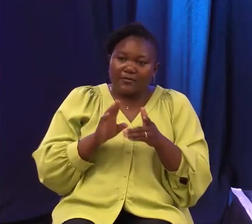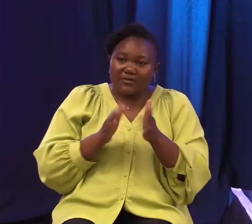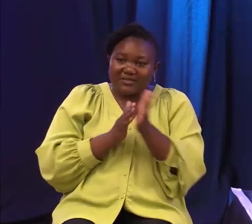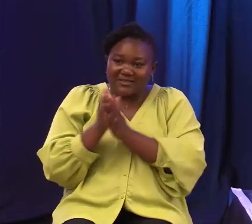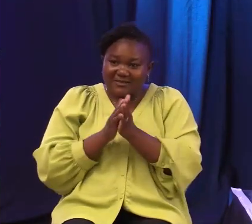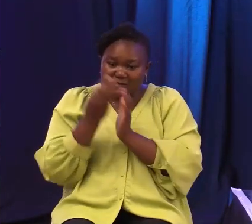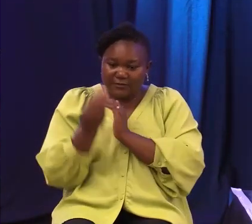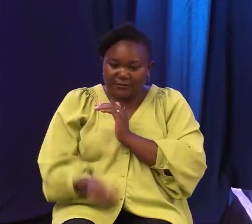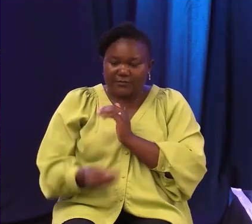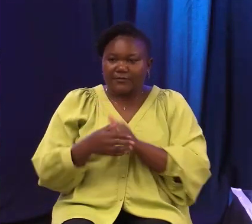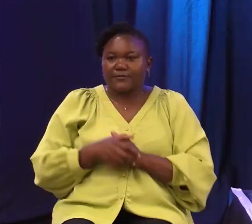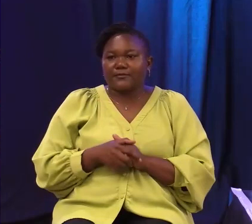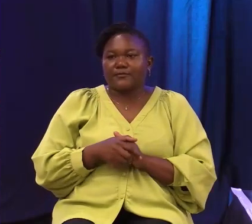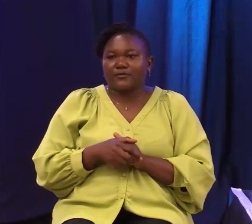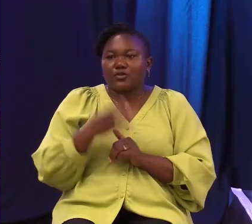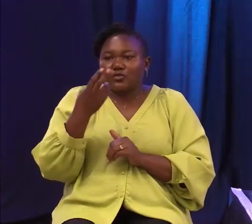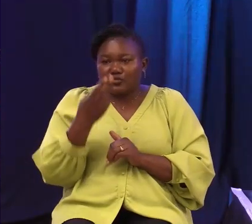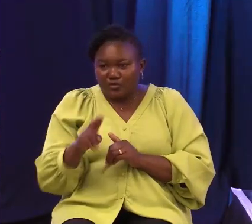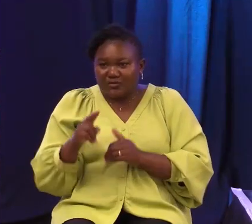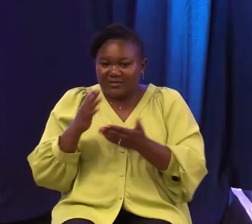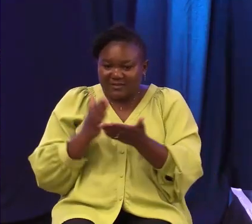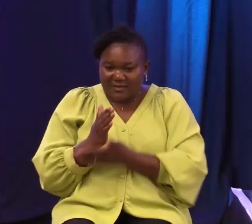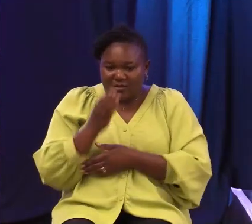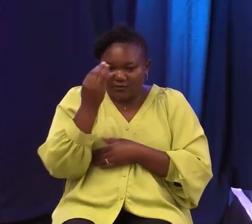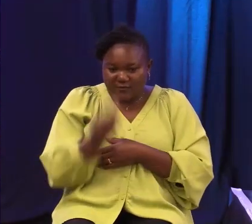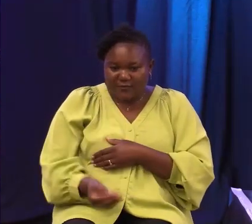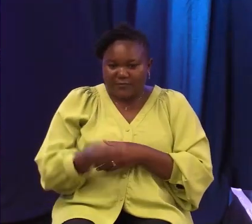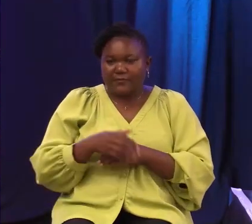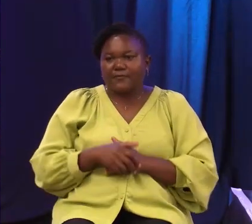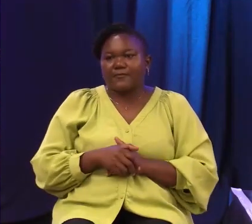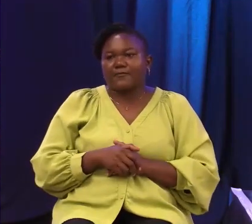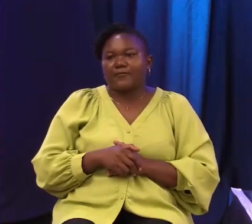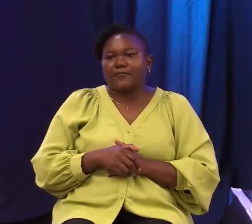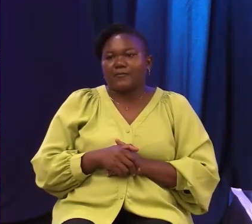of the child rather than the right of the child.